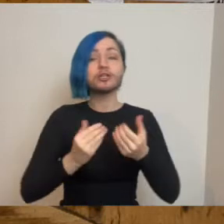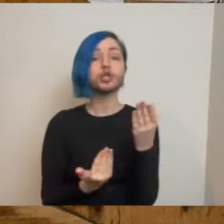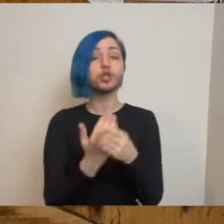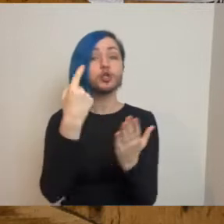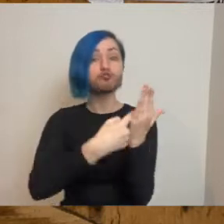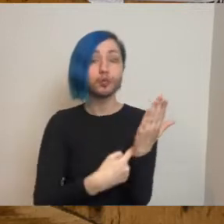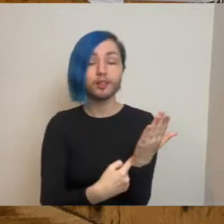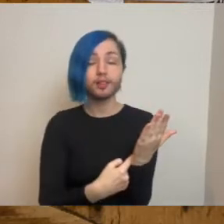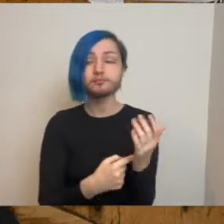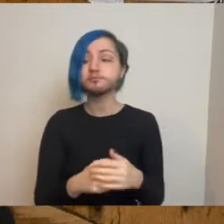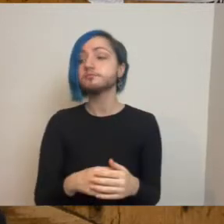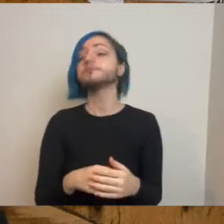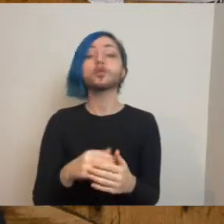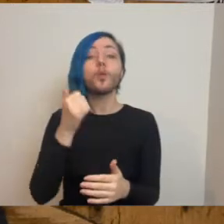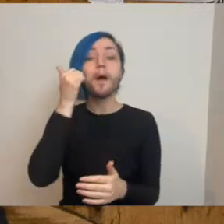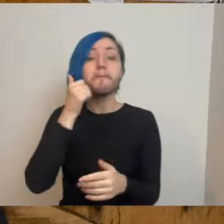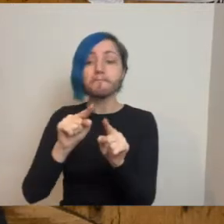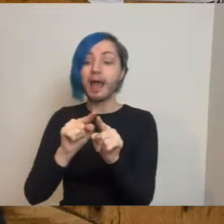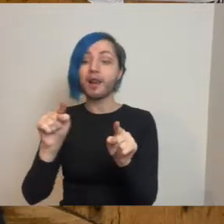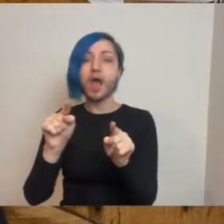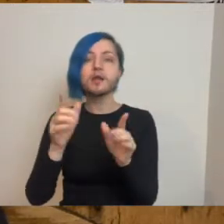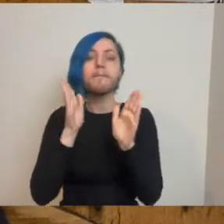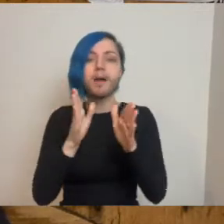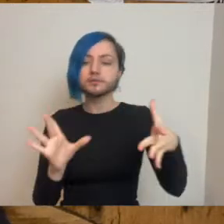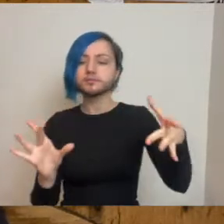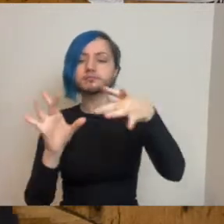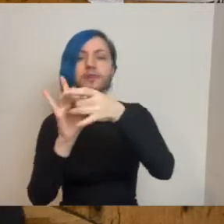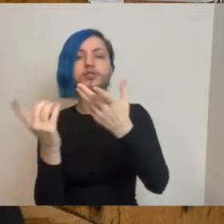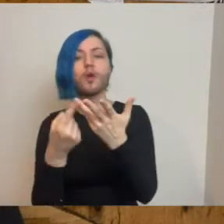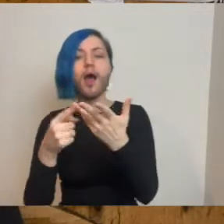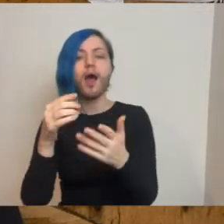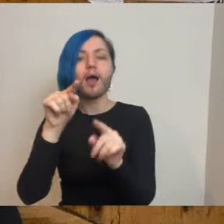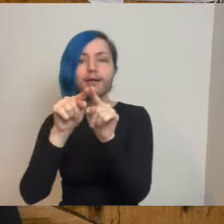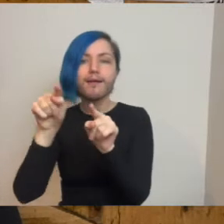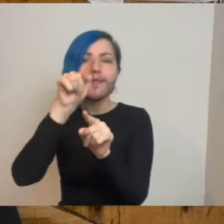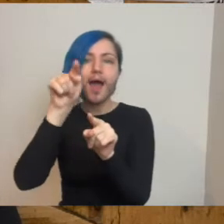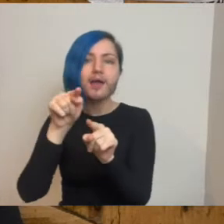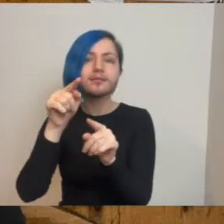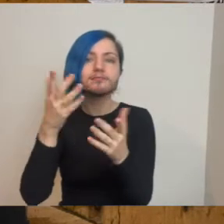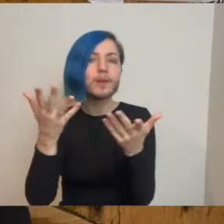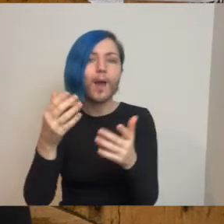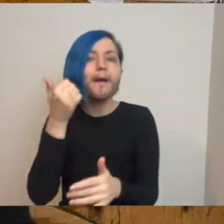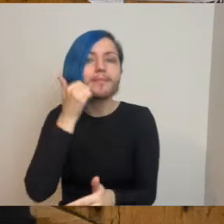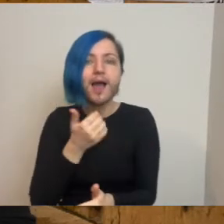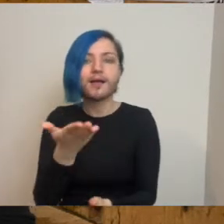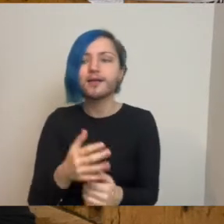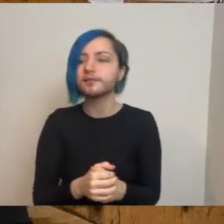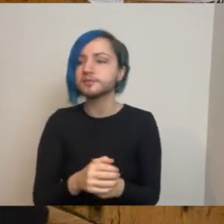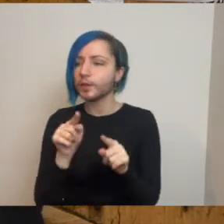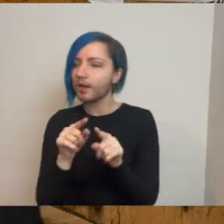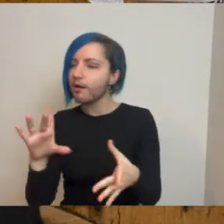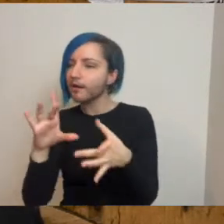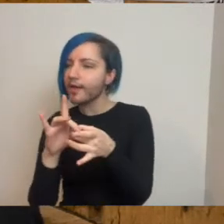which is every time I see one of the black lines, I have to make it connect to another black line. Okay, so here, this one